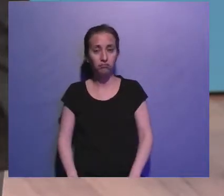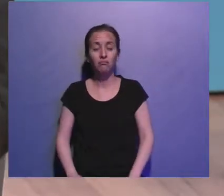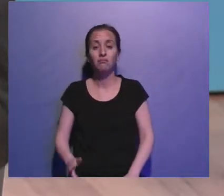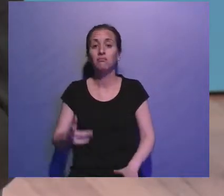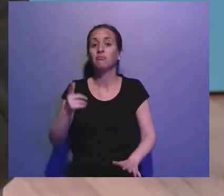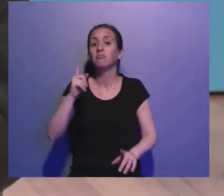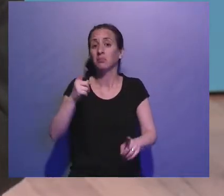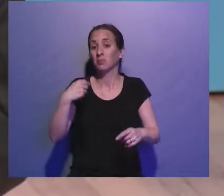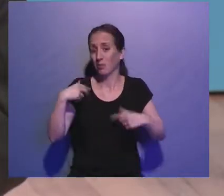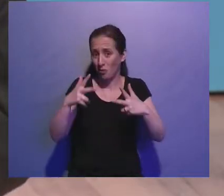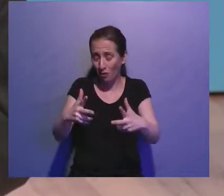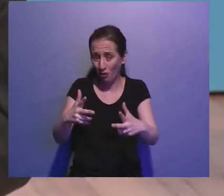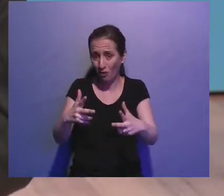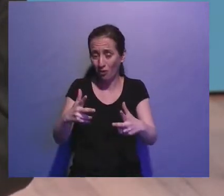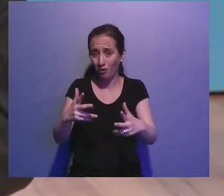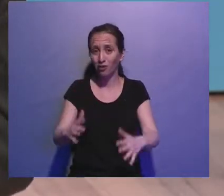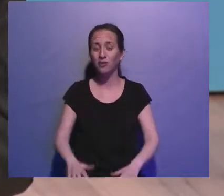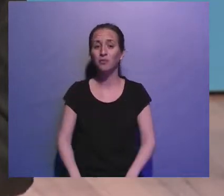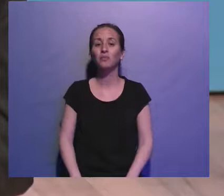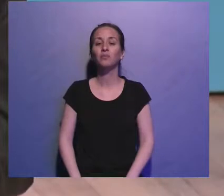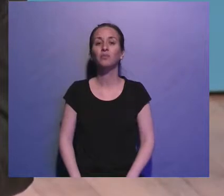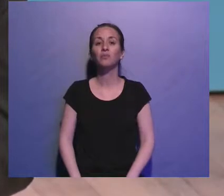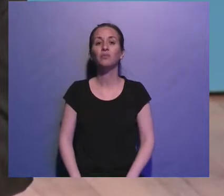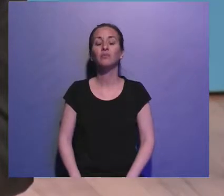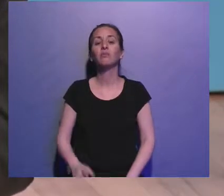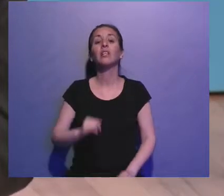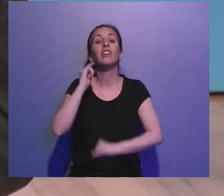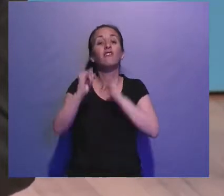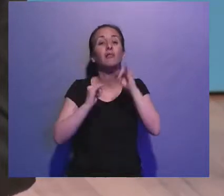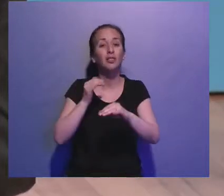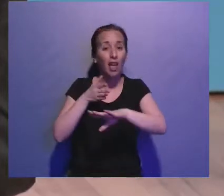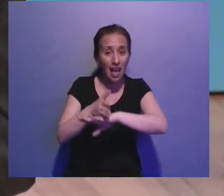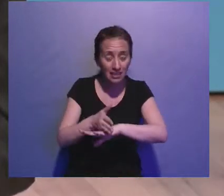difficult situation, and as I said earlier,